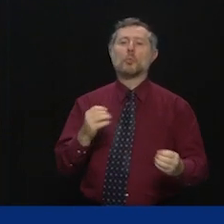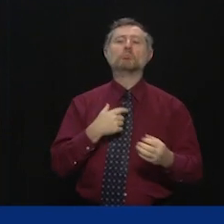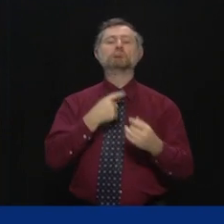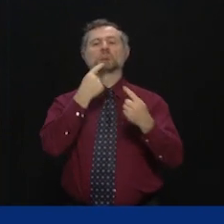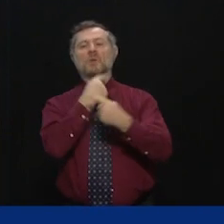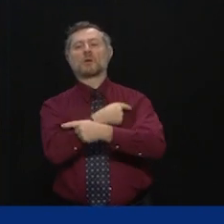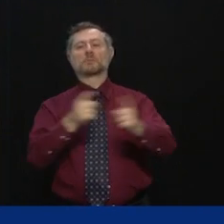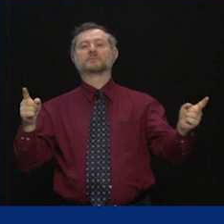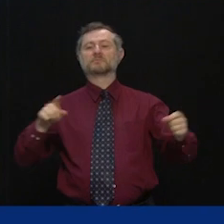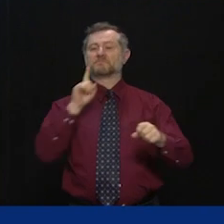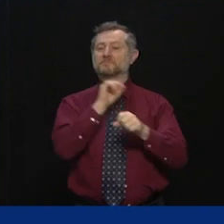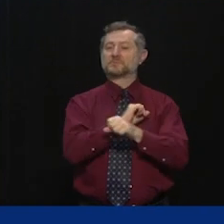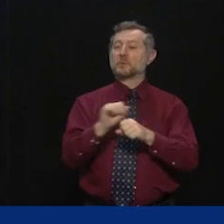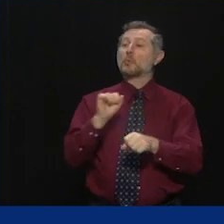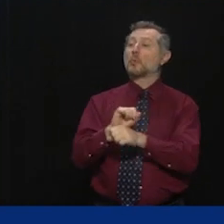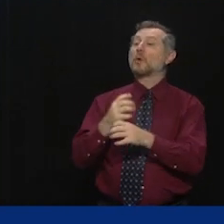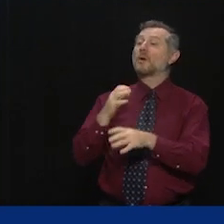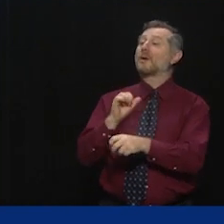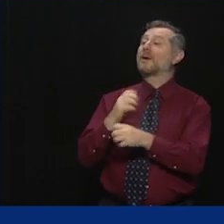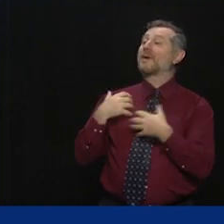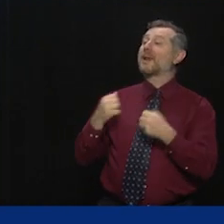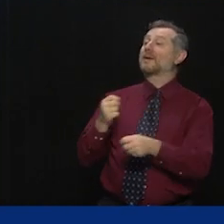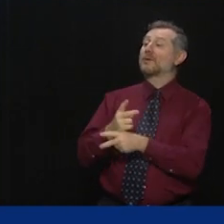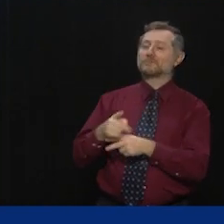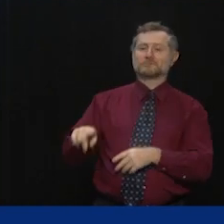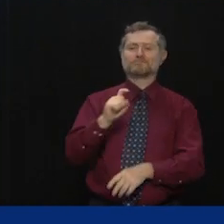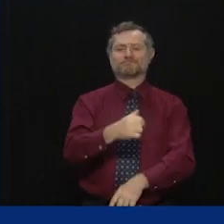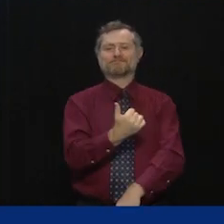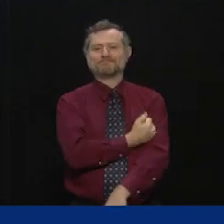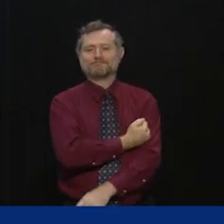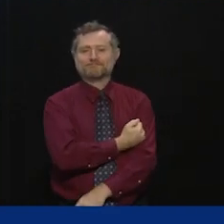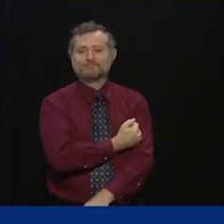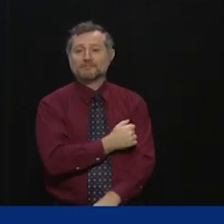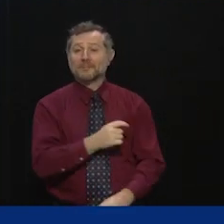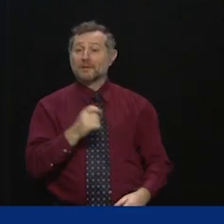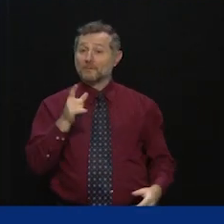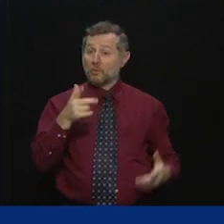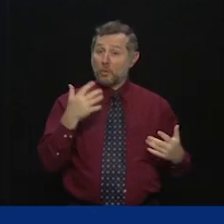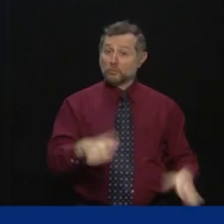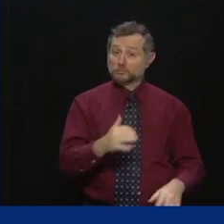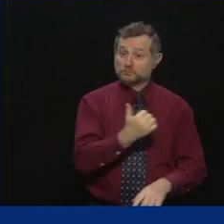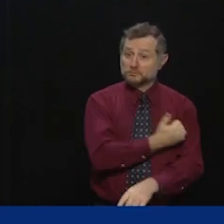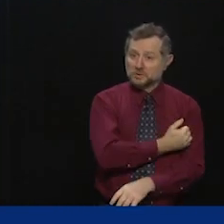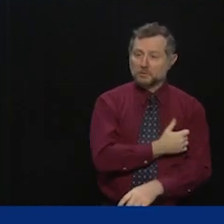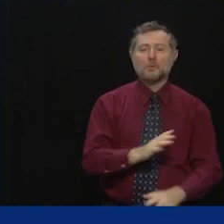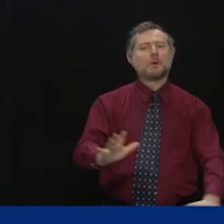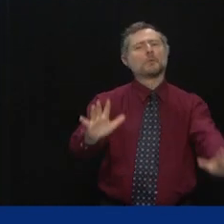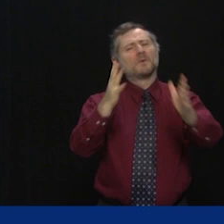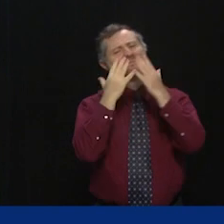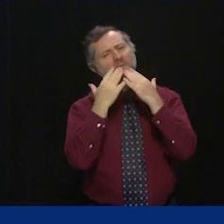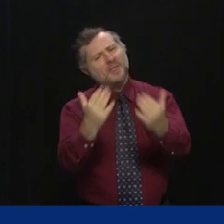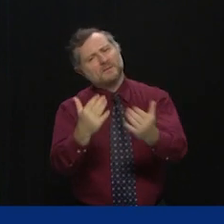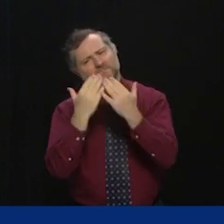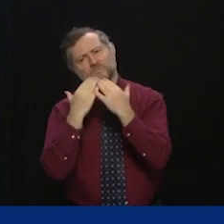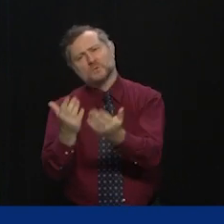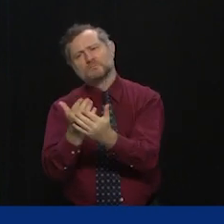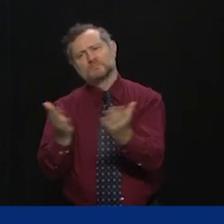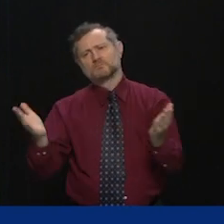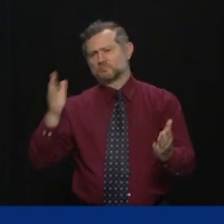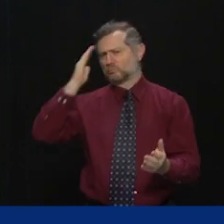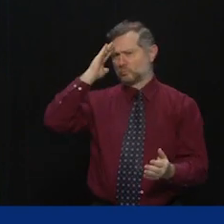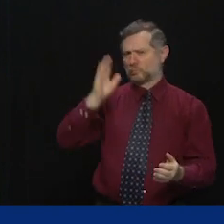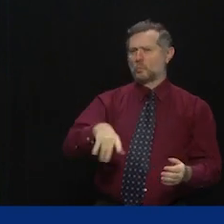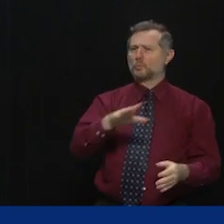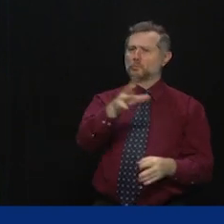all, those of you who've been vaccinated, I thank you from the bottom of my heart for doing what was right and helping lead the way so we